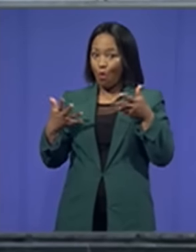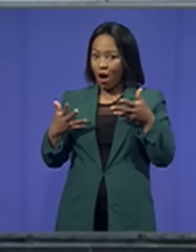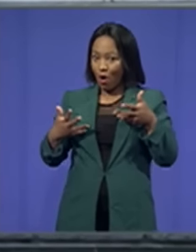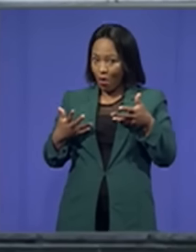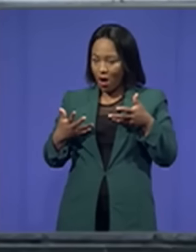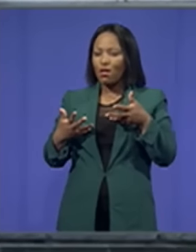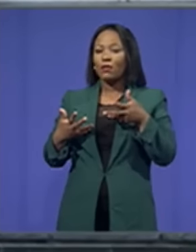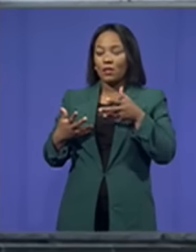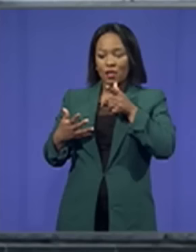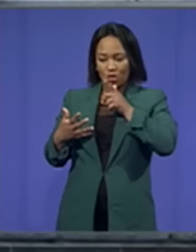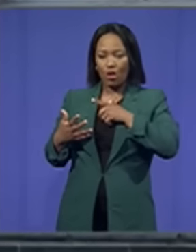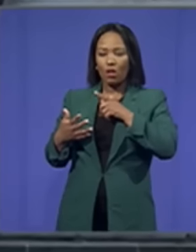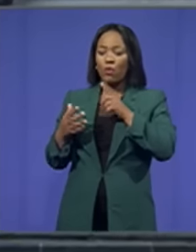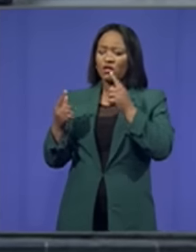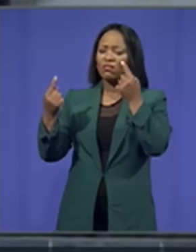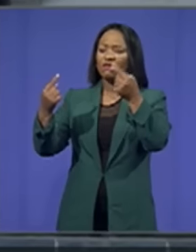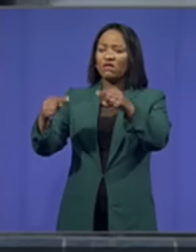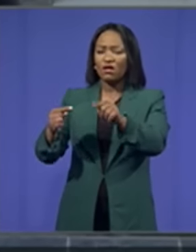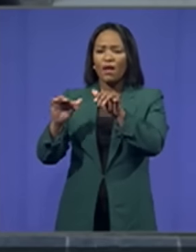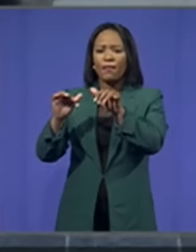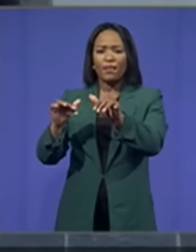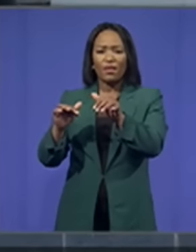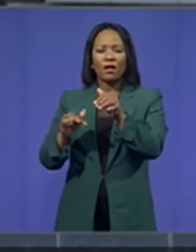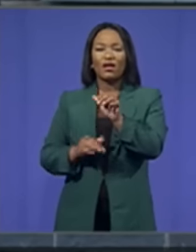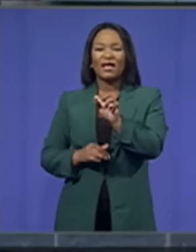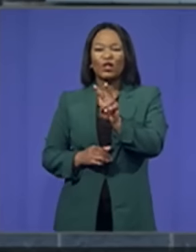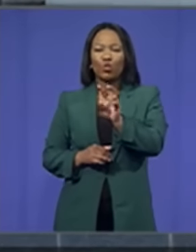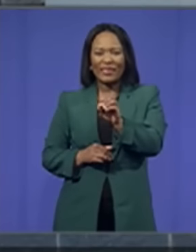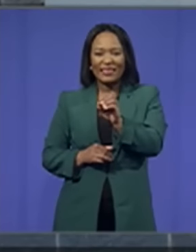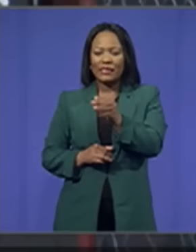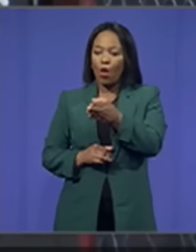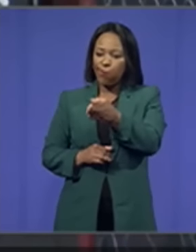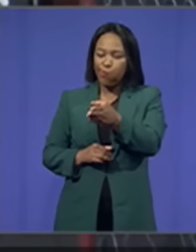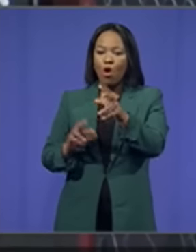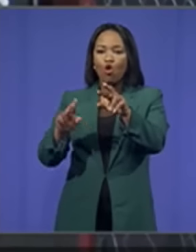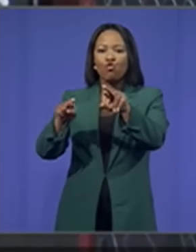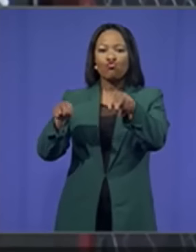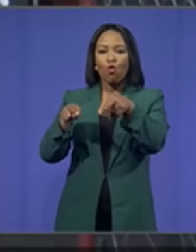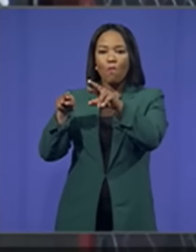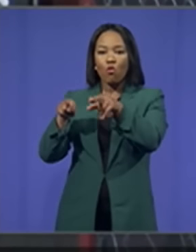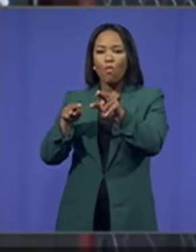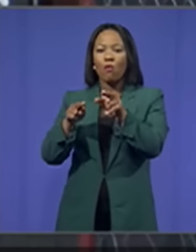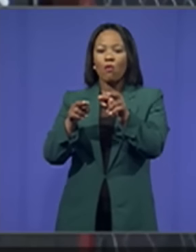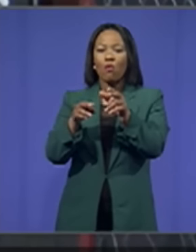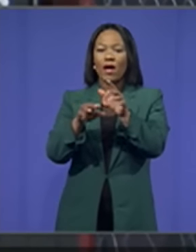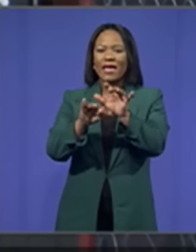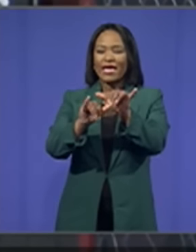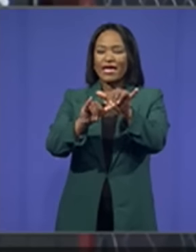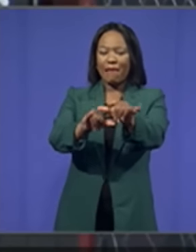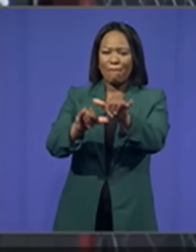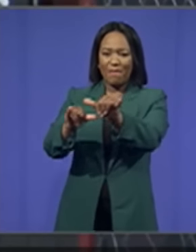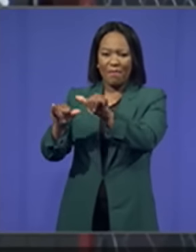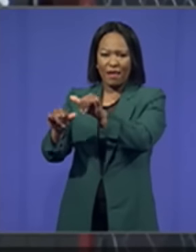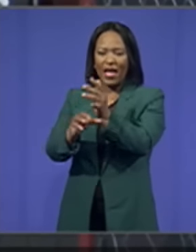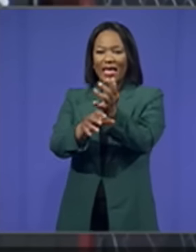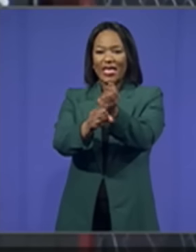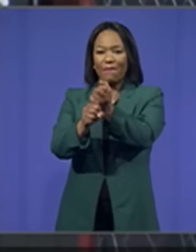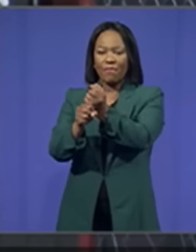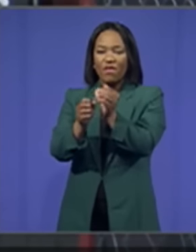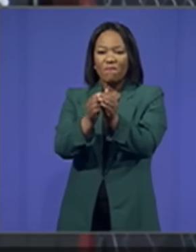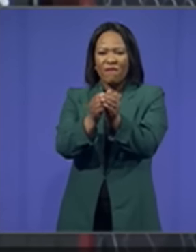ile ra fumana ba bang hape ba ka bang jwalo ka 20 be ileng hore ba ne ba beuwe dikamoreng tse fapaneng, o bona hore le bona ba patiwe